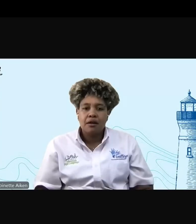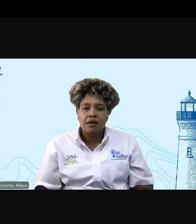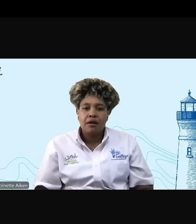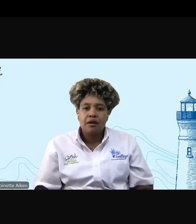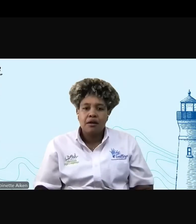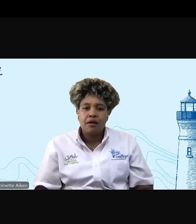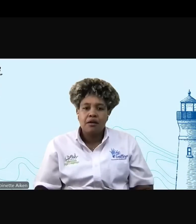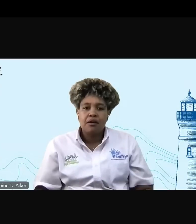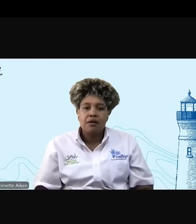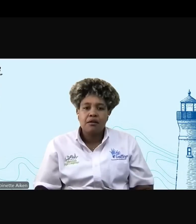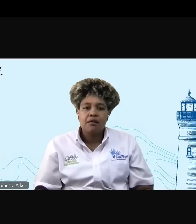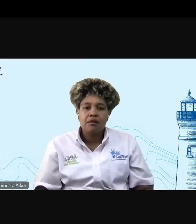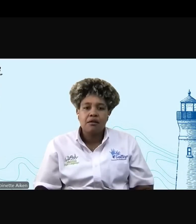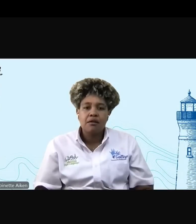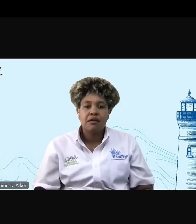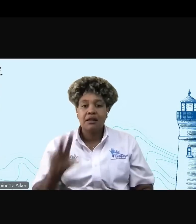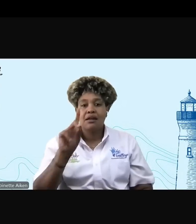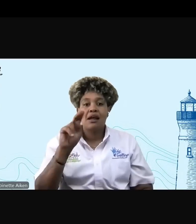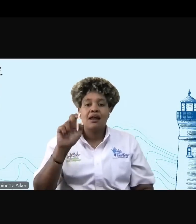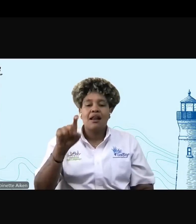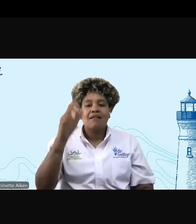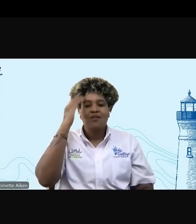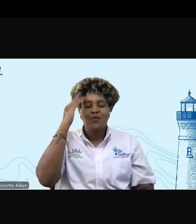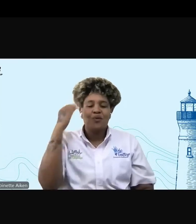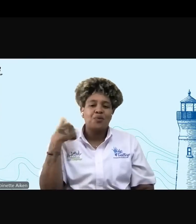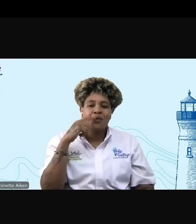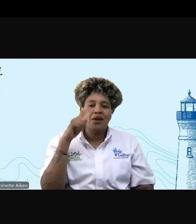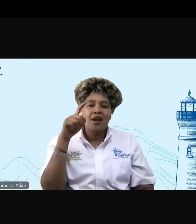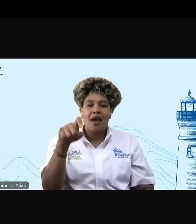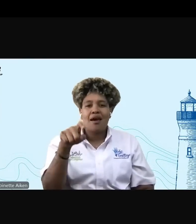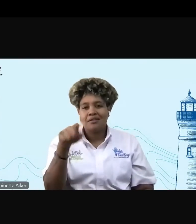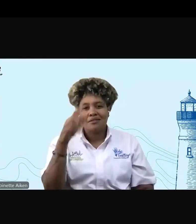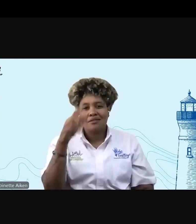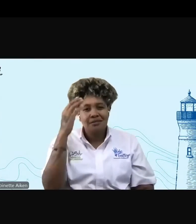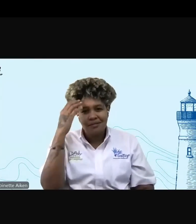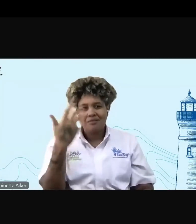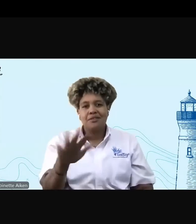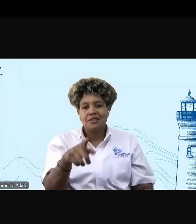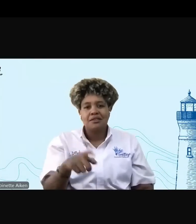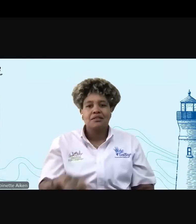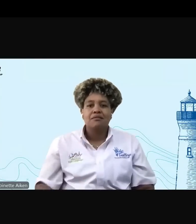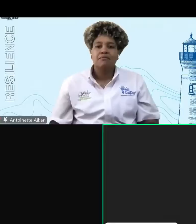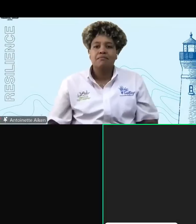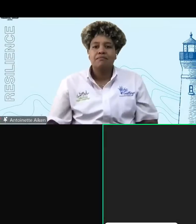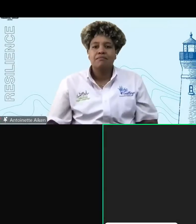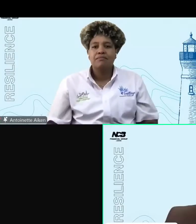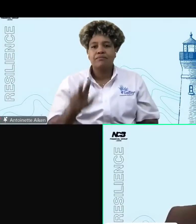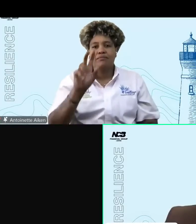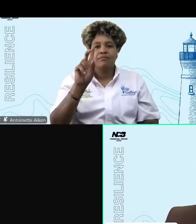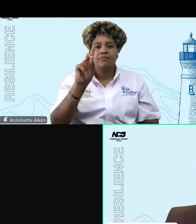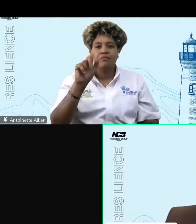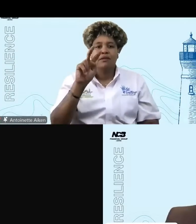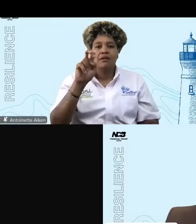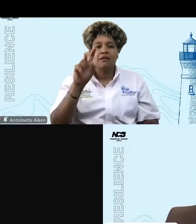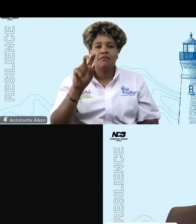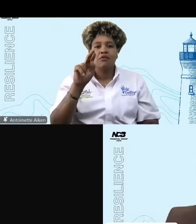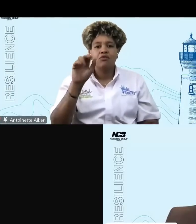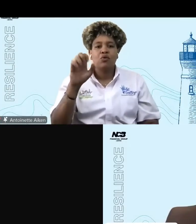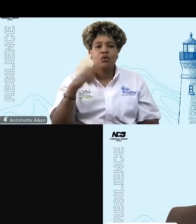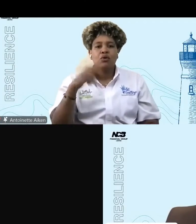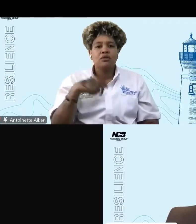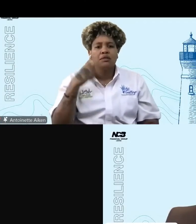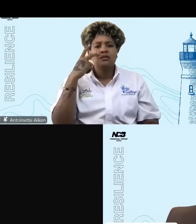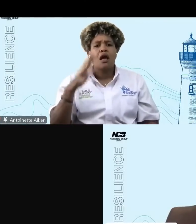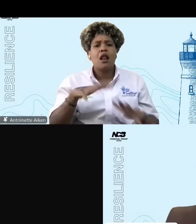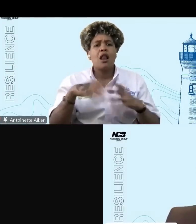So Daniel, you had to know that we would be asked about this. It's from David Rose. He says, I've seen a lot